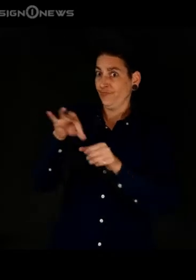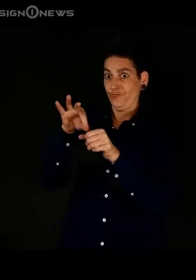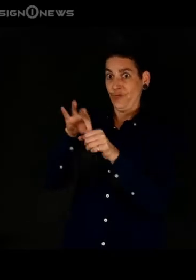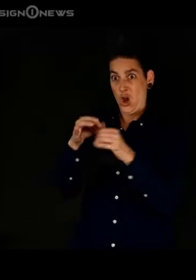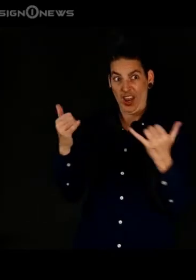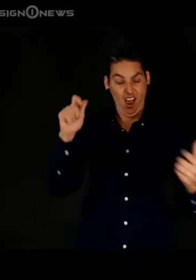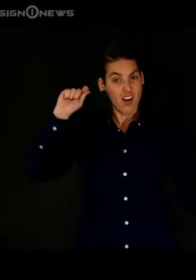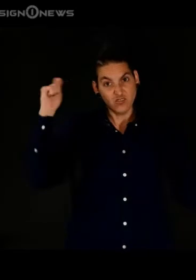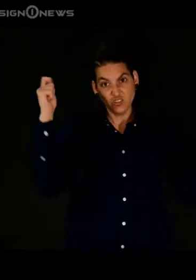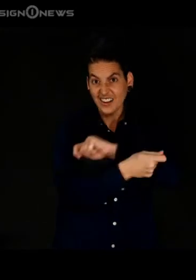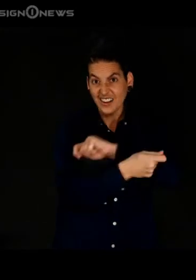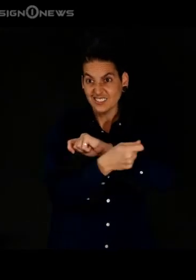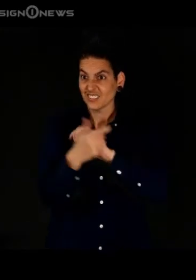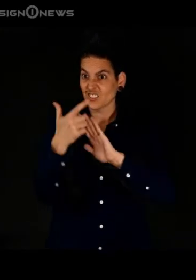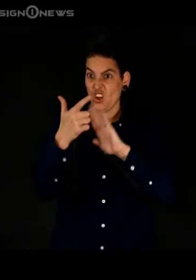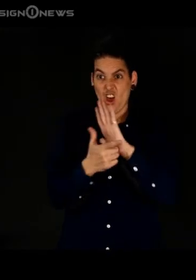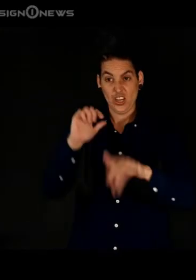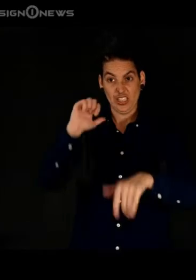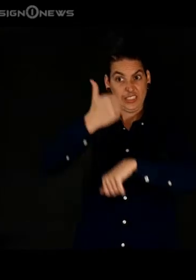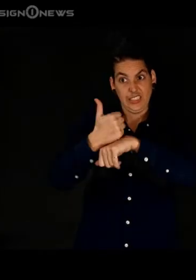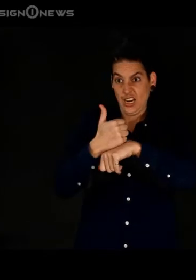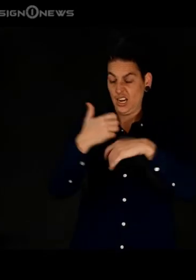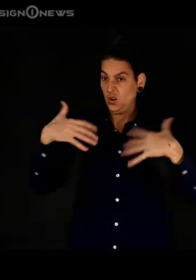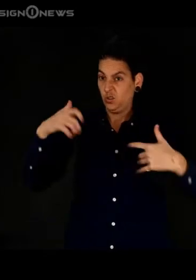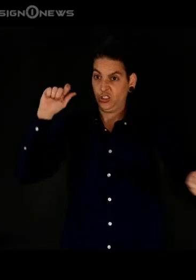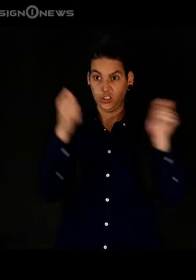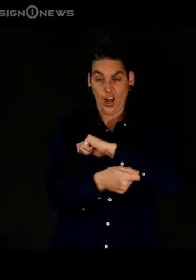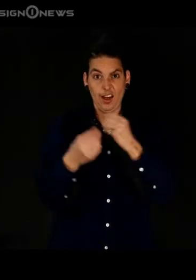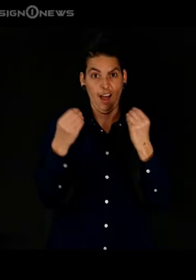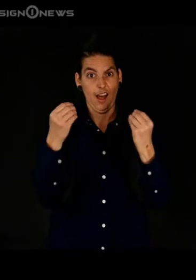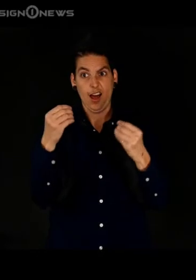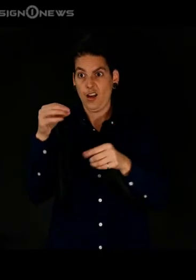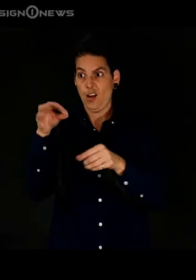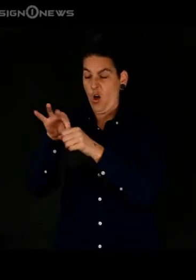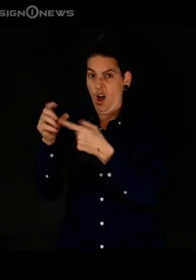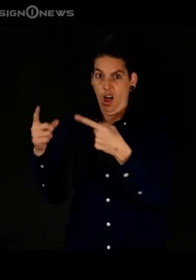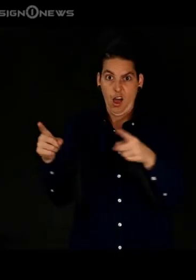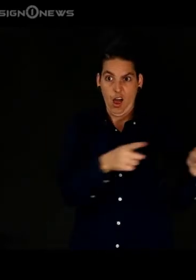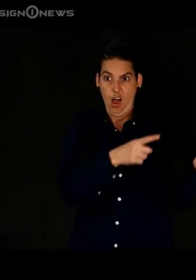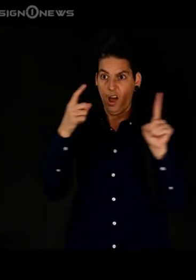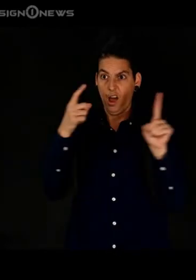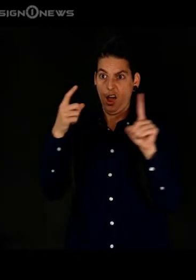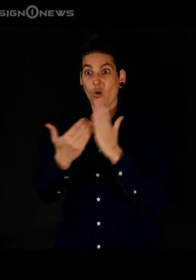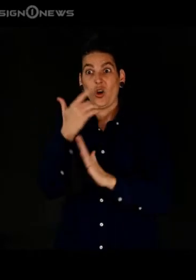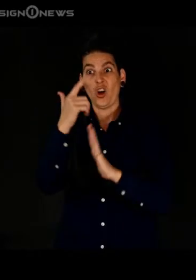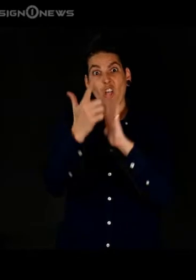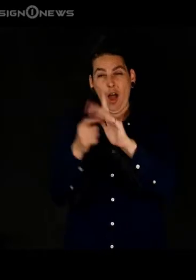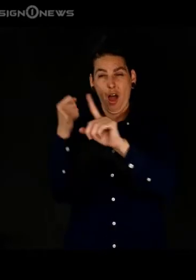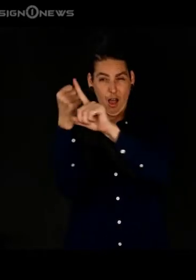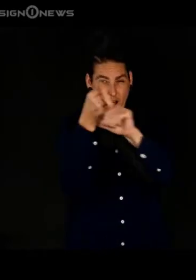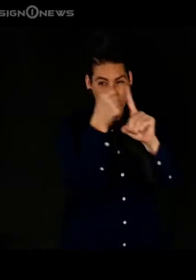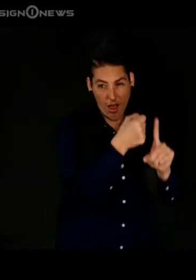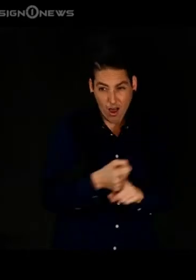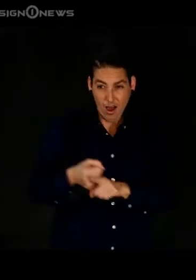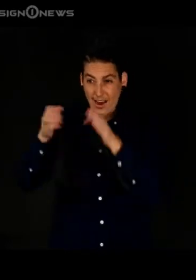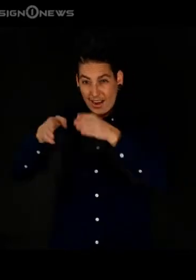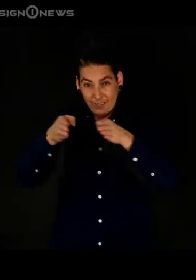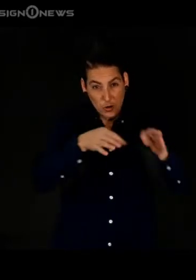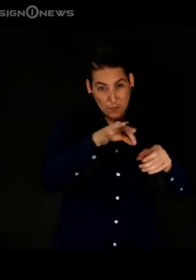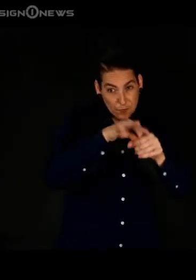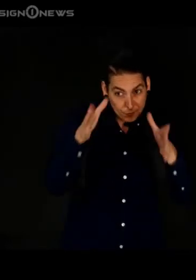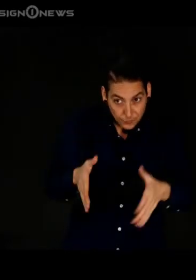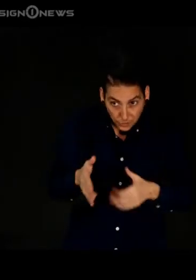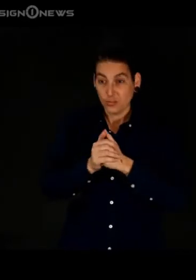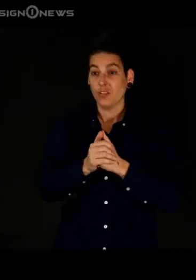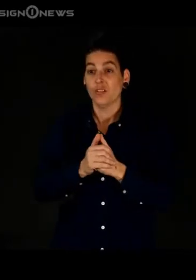Laws were changed on how elections take place. New laws impact us as individual voters. Advocates and voting